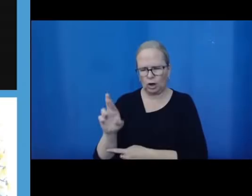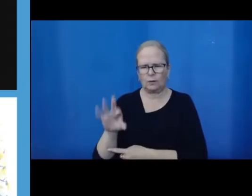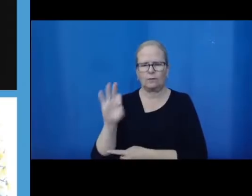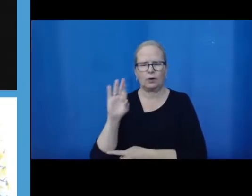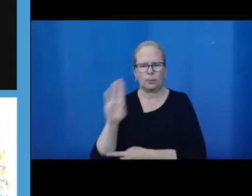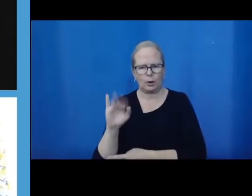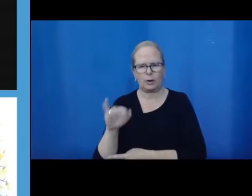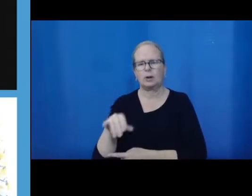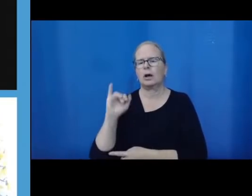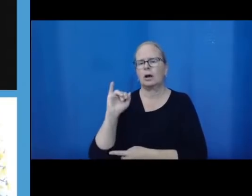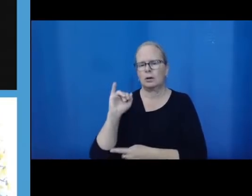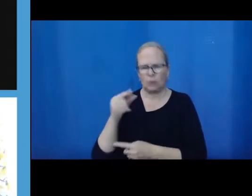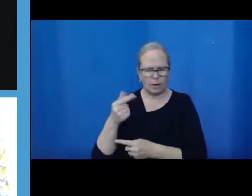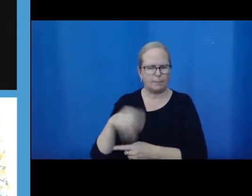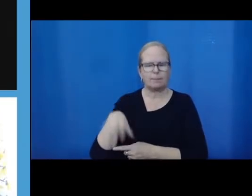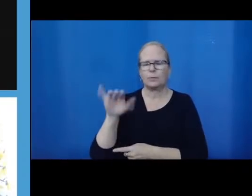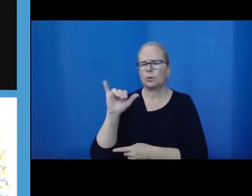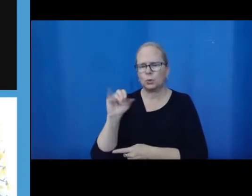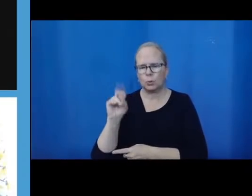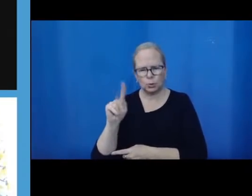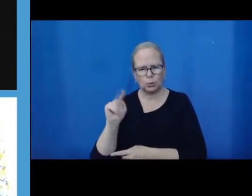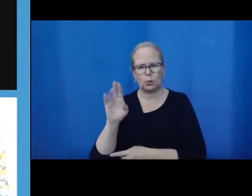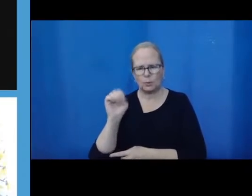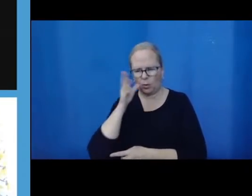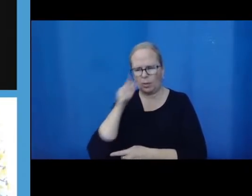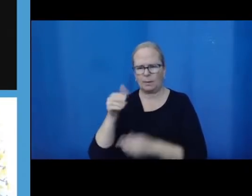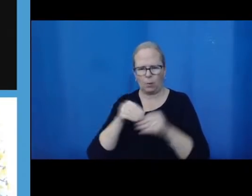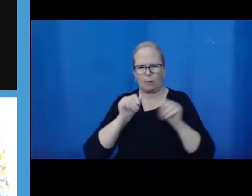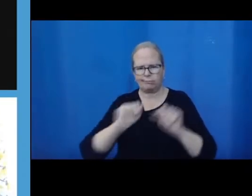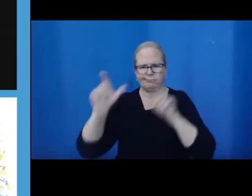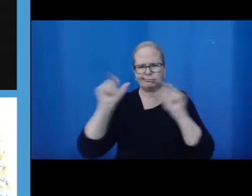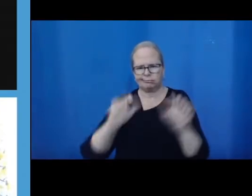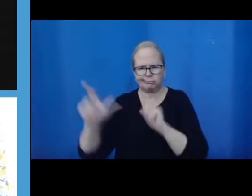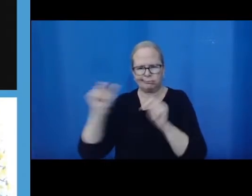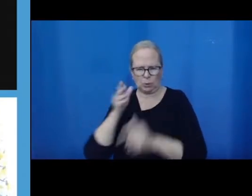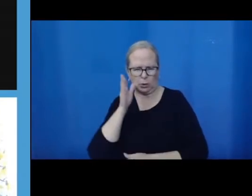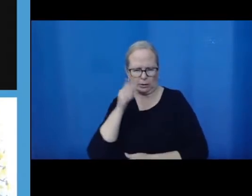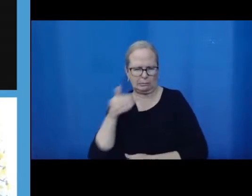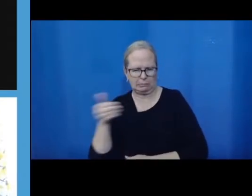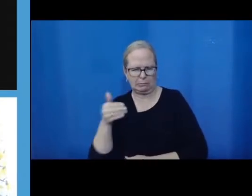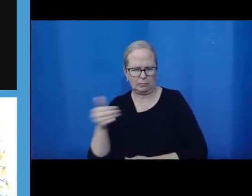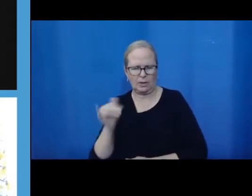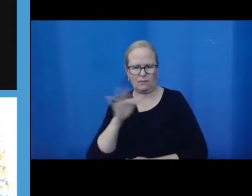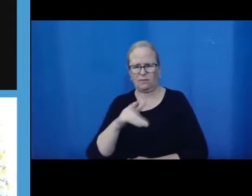okay to not be okay.